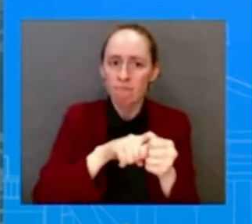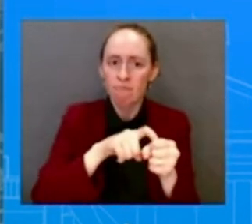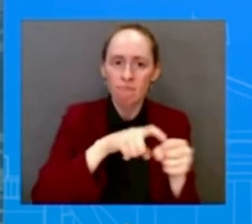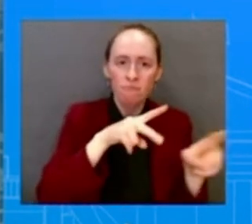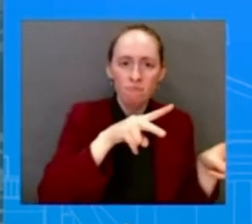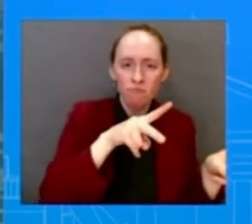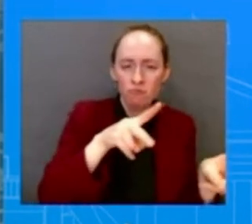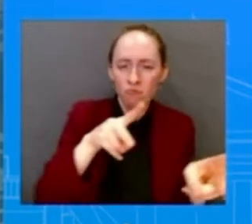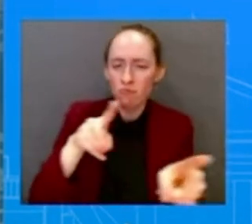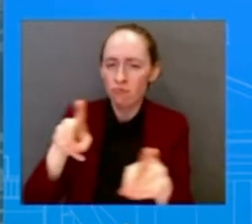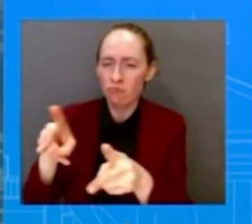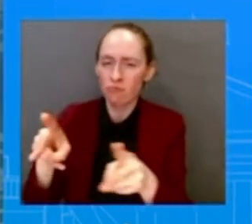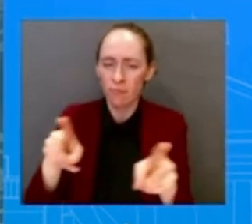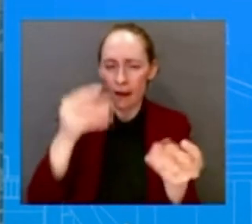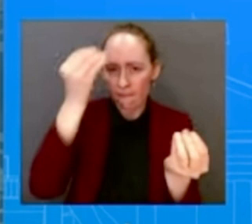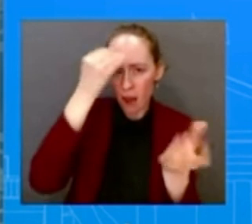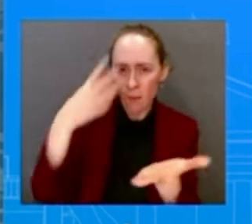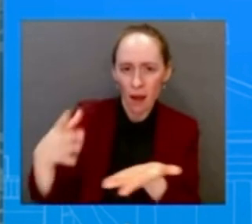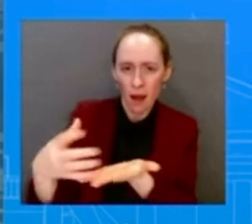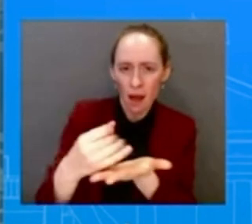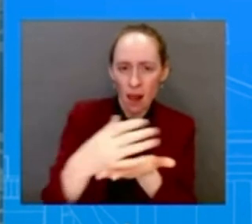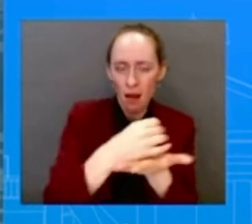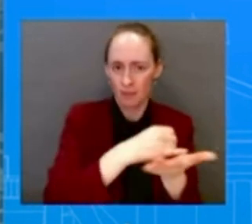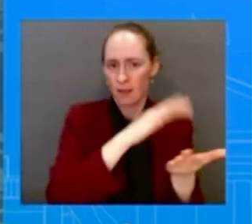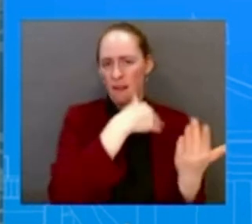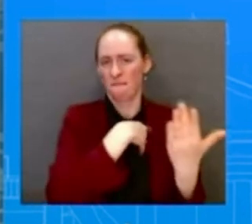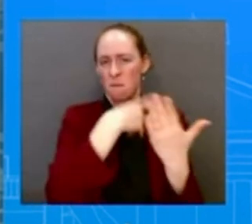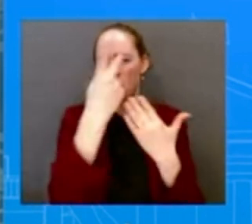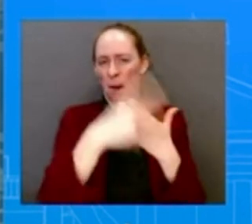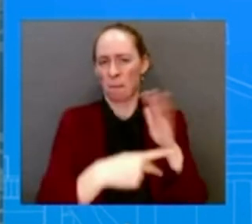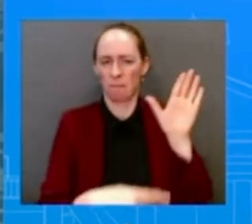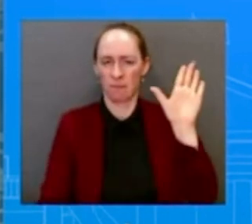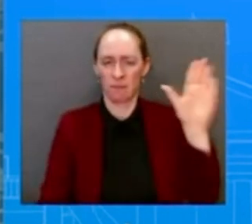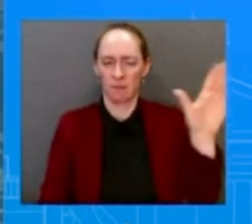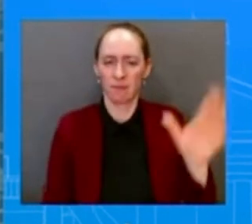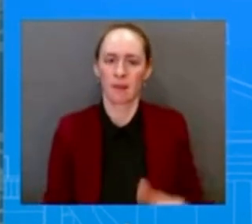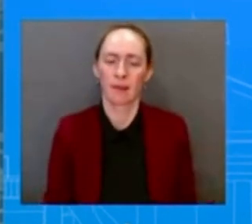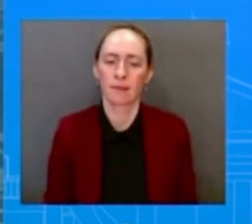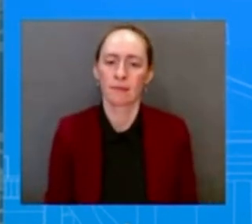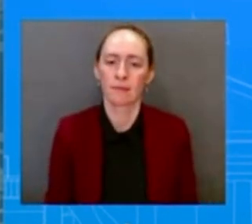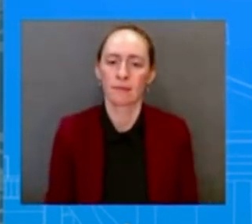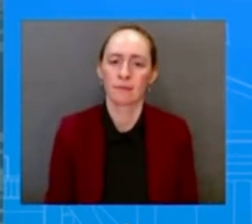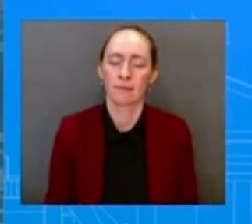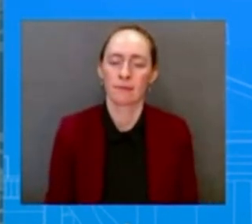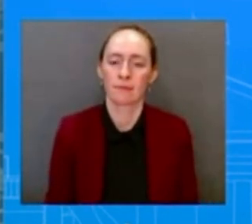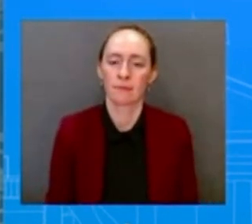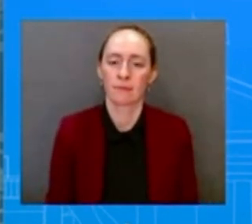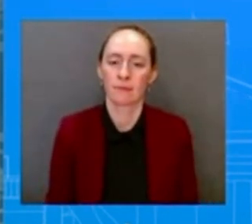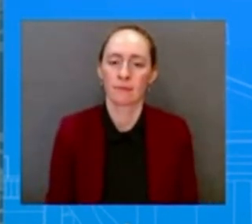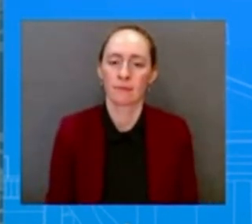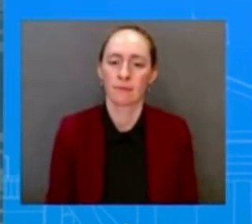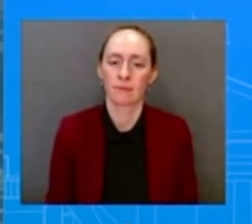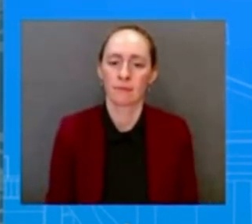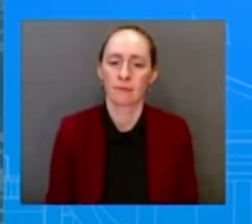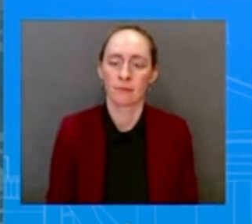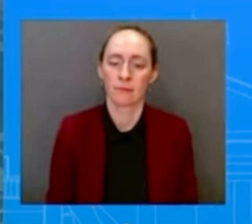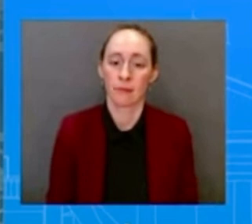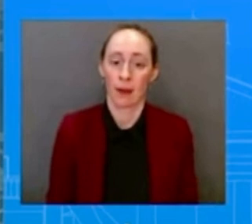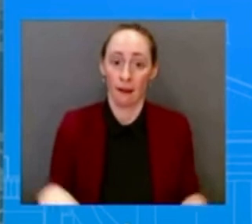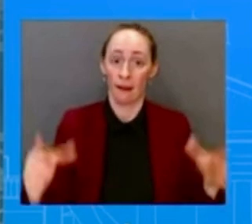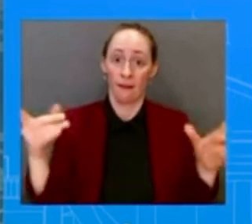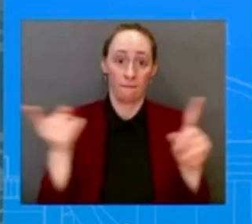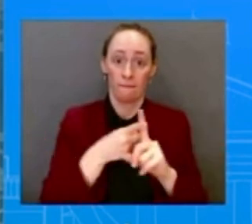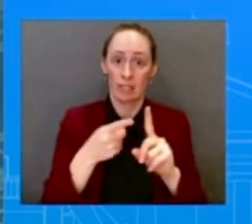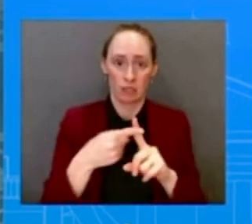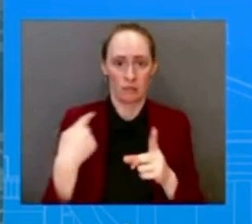Chinese have invested in, to share with them the context and information that we've learned by the forensics we've done since we came in office about this particular program.